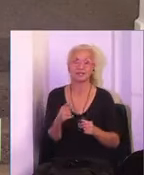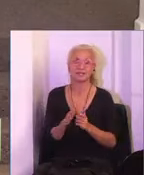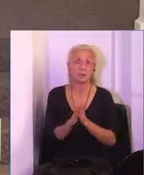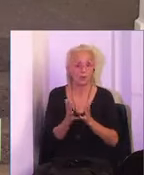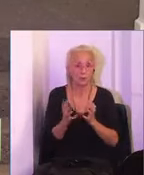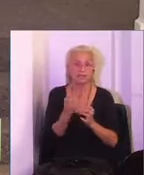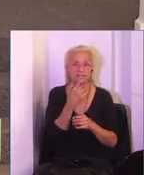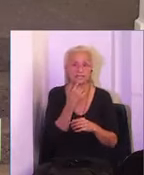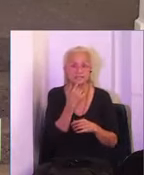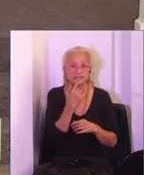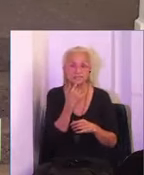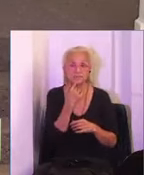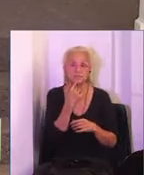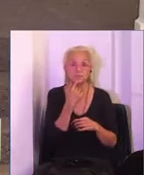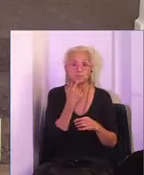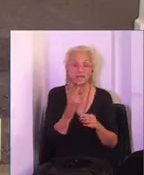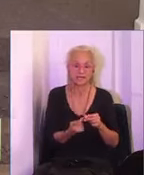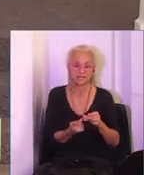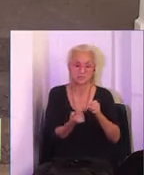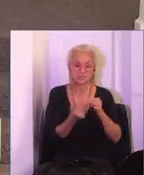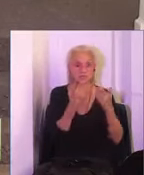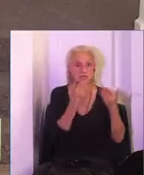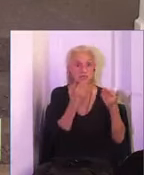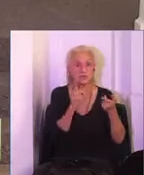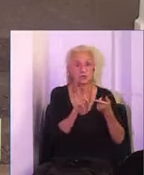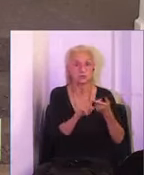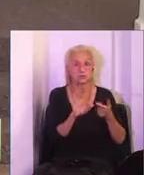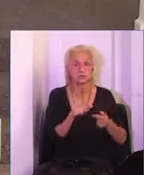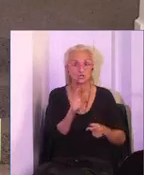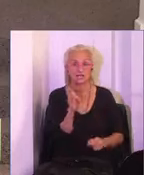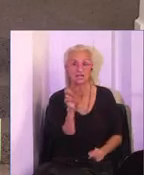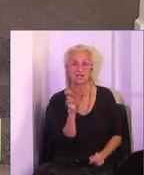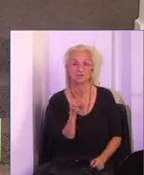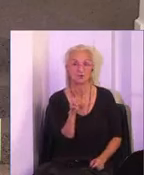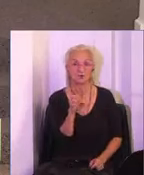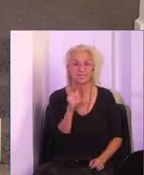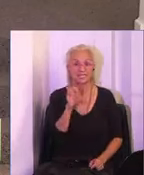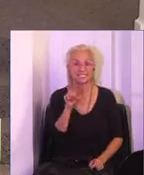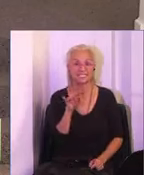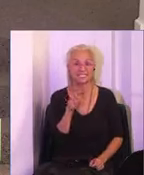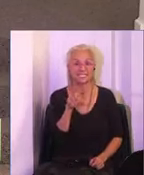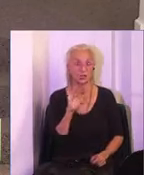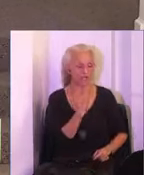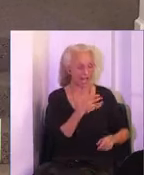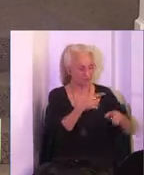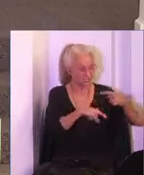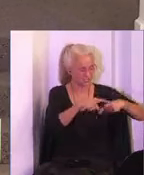to say a special thank you to Jennifer Eagle, our signer today.